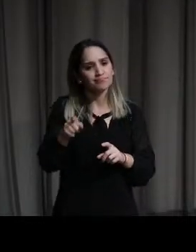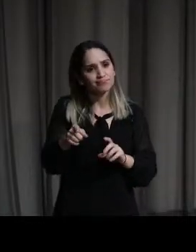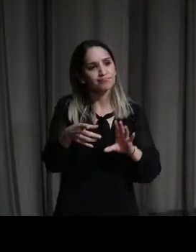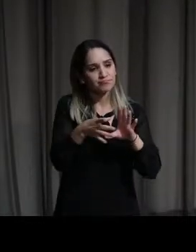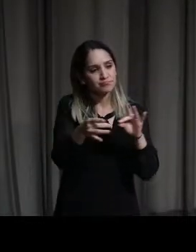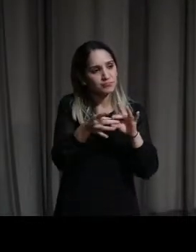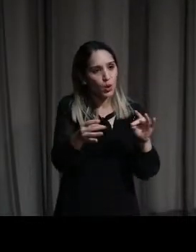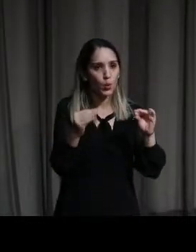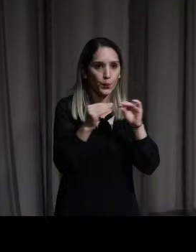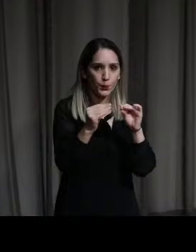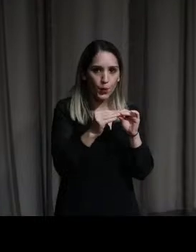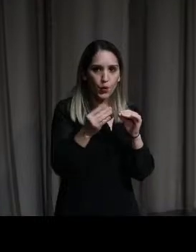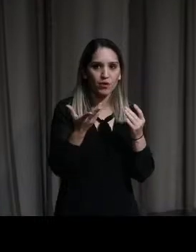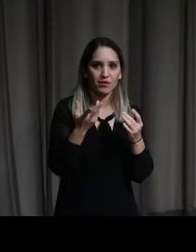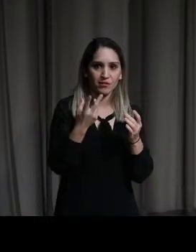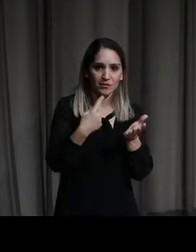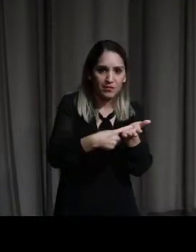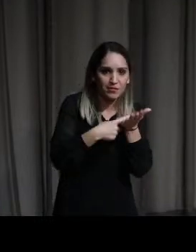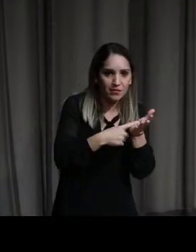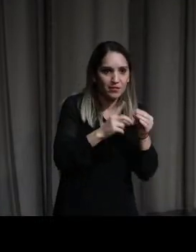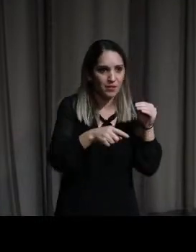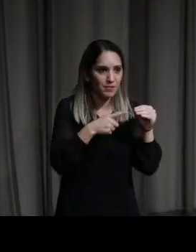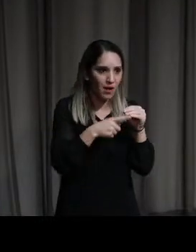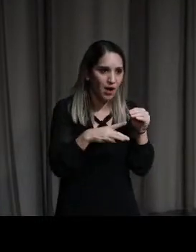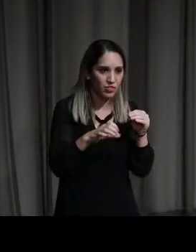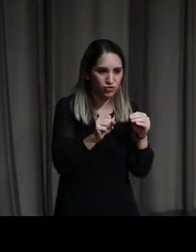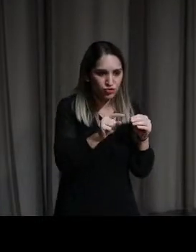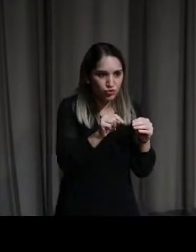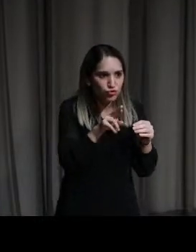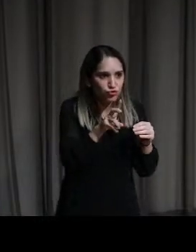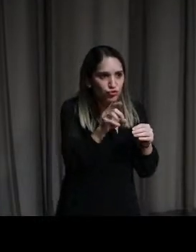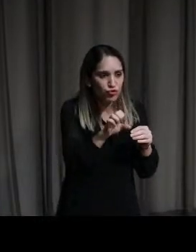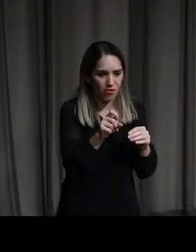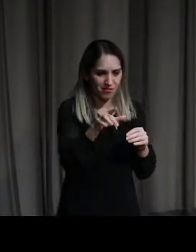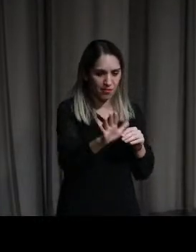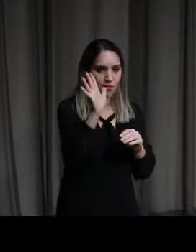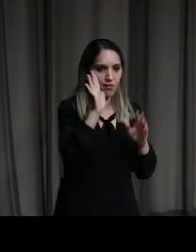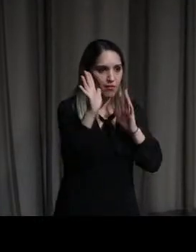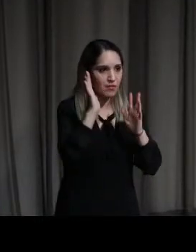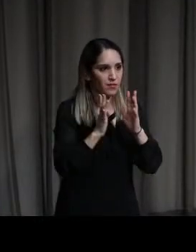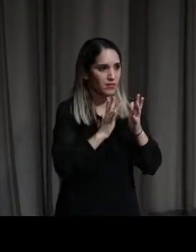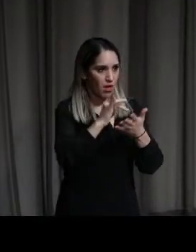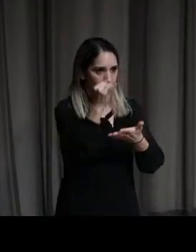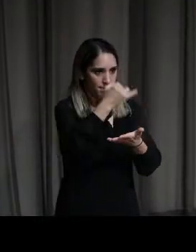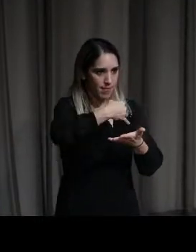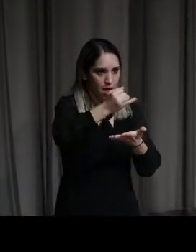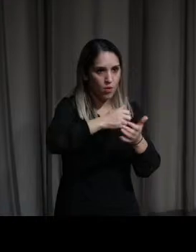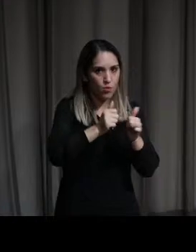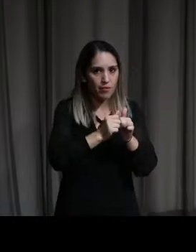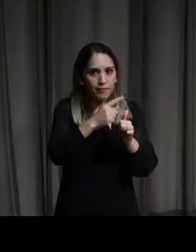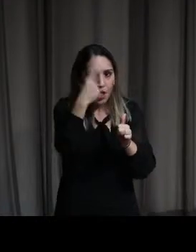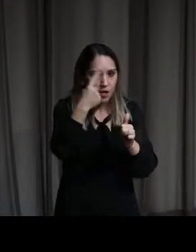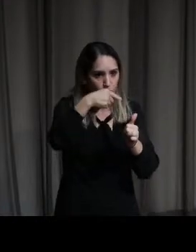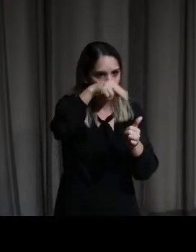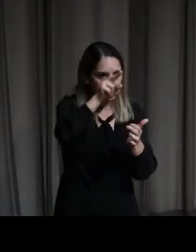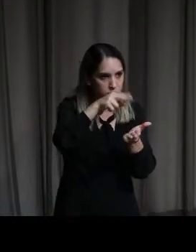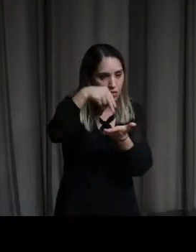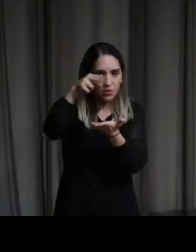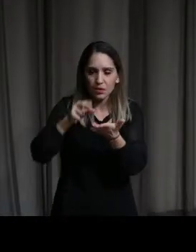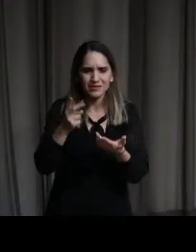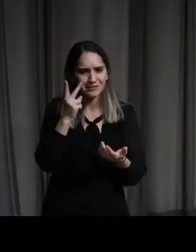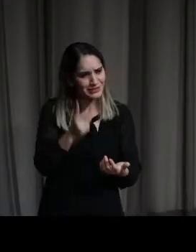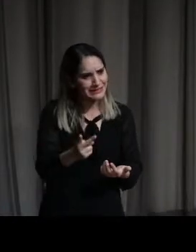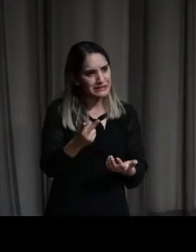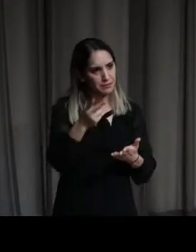in Klein's studio and seeing him paint with gobs of black paint. And then you see black paint in